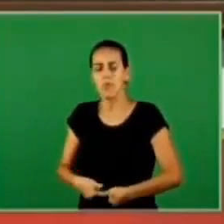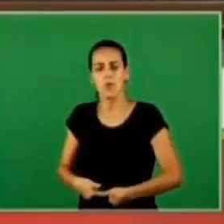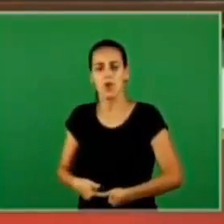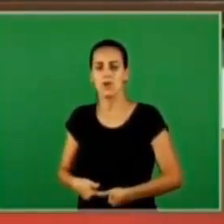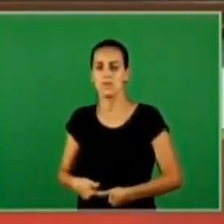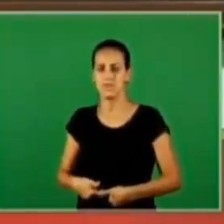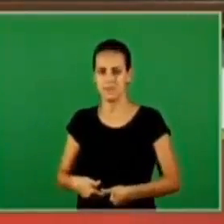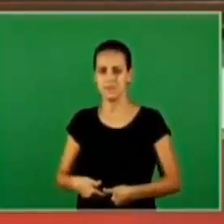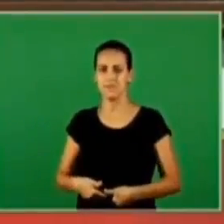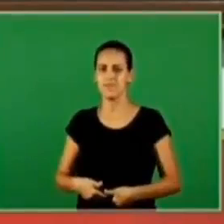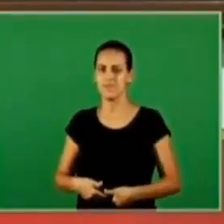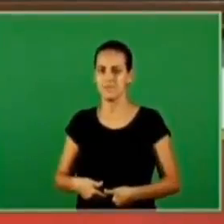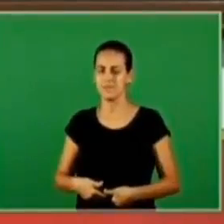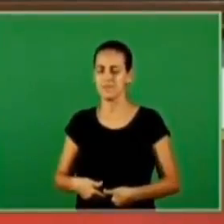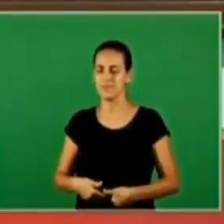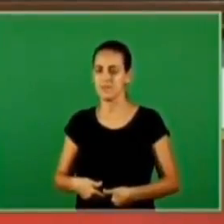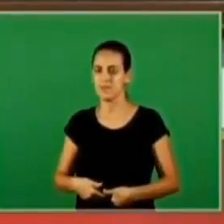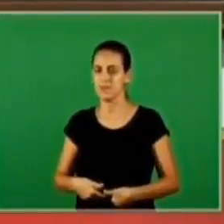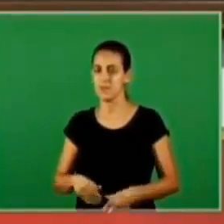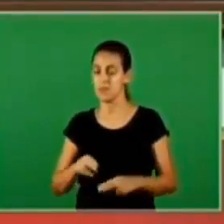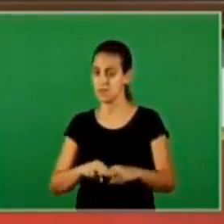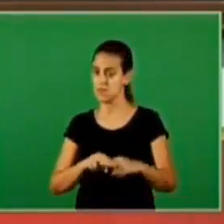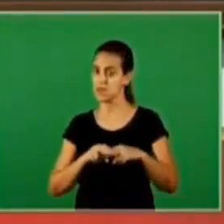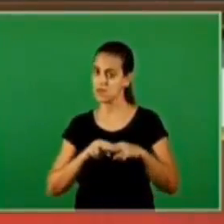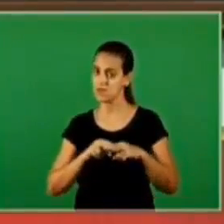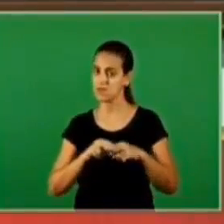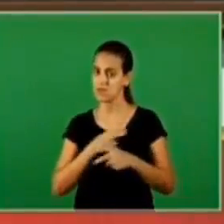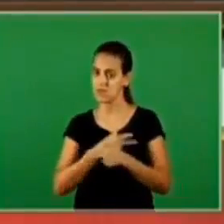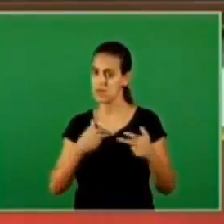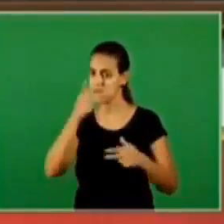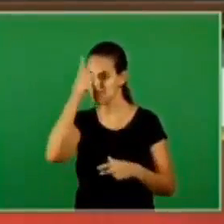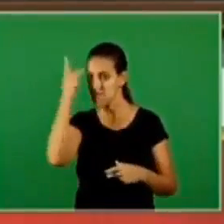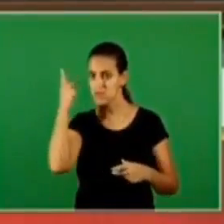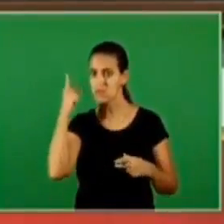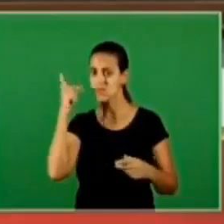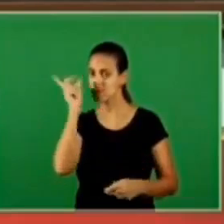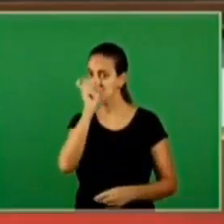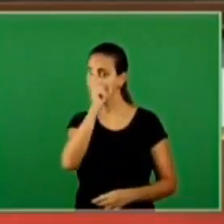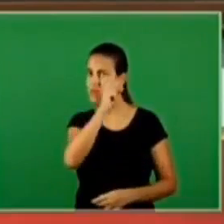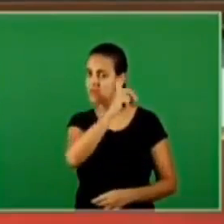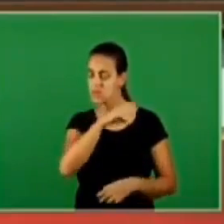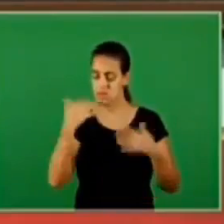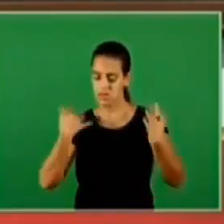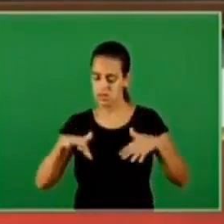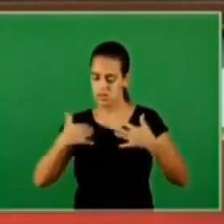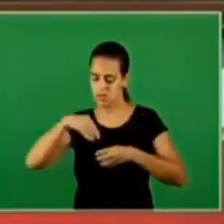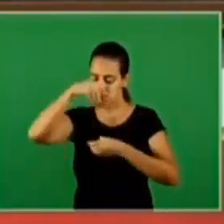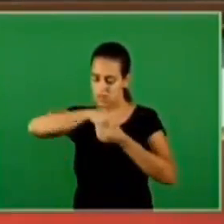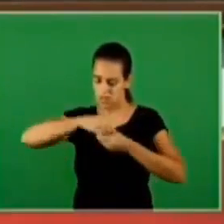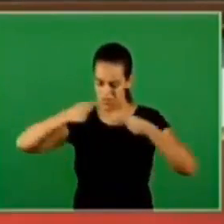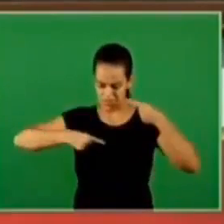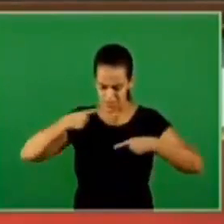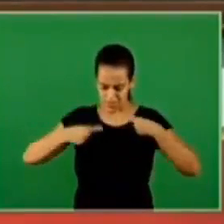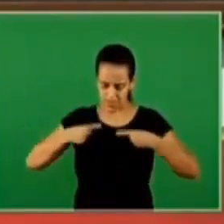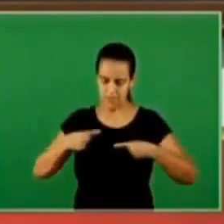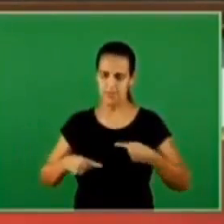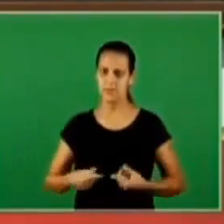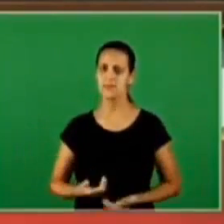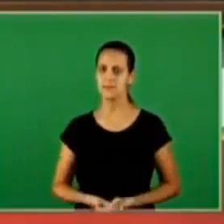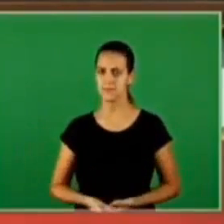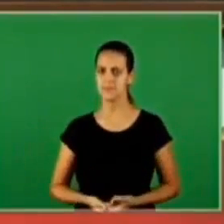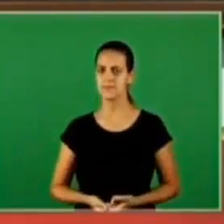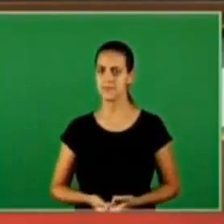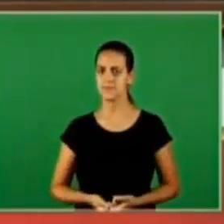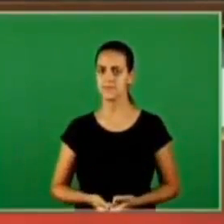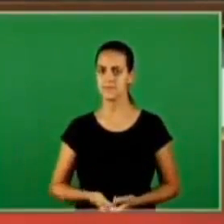this is not enough to sustain you. That's why many are living the difficulty of this crisis, the